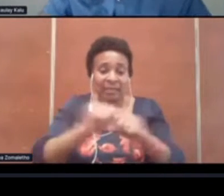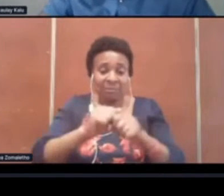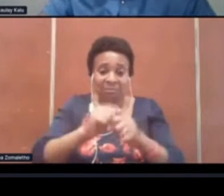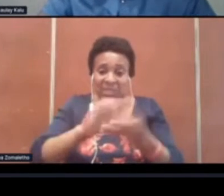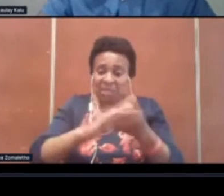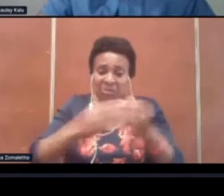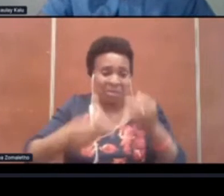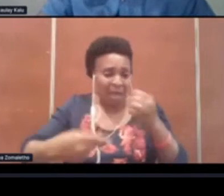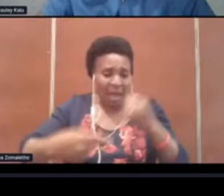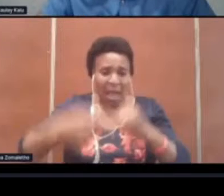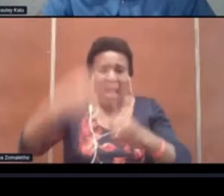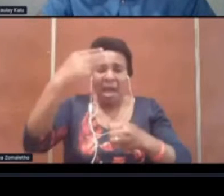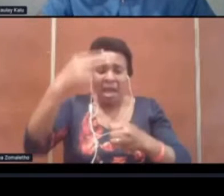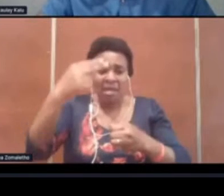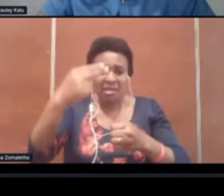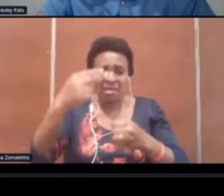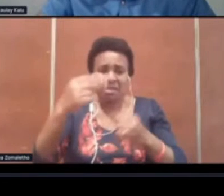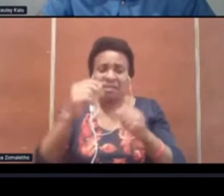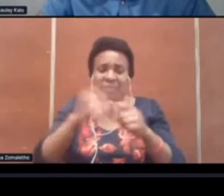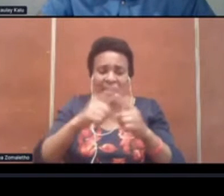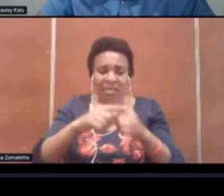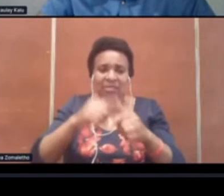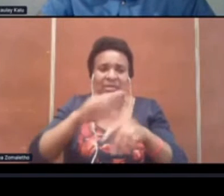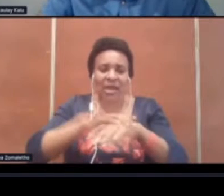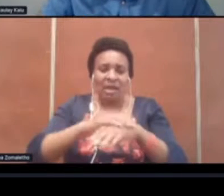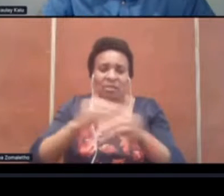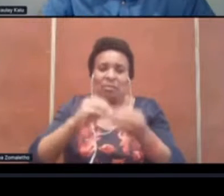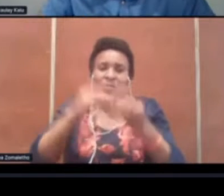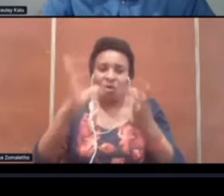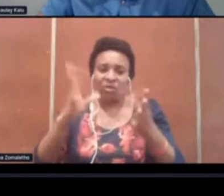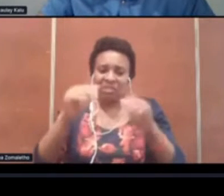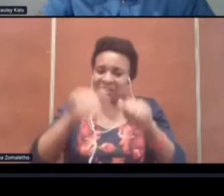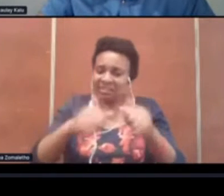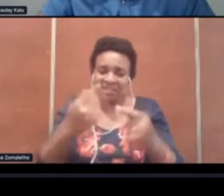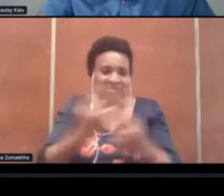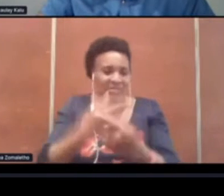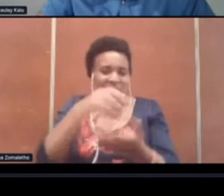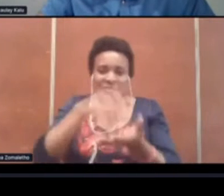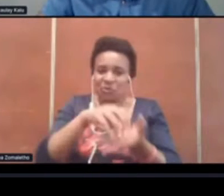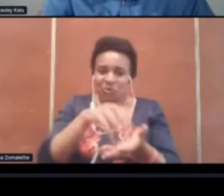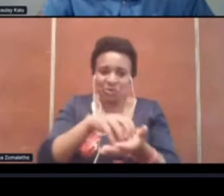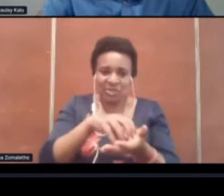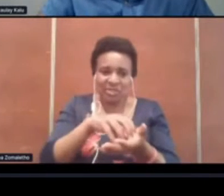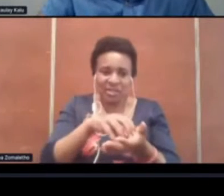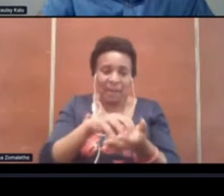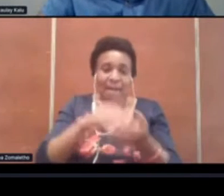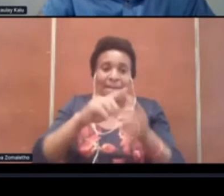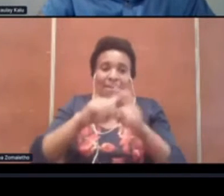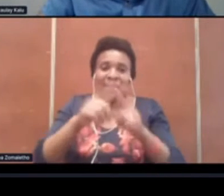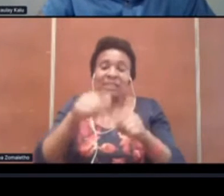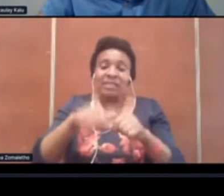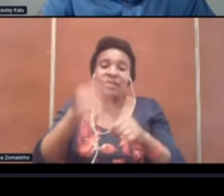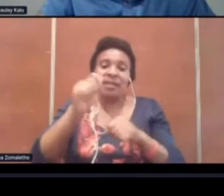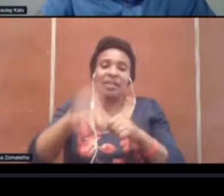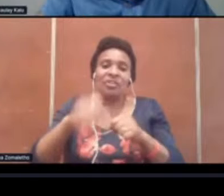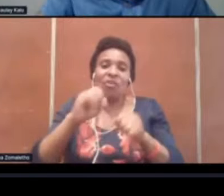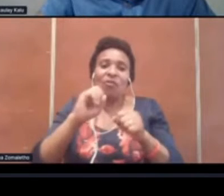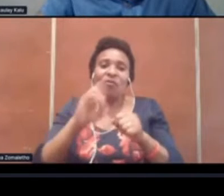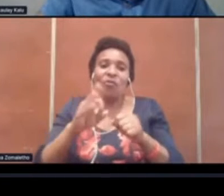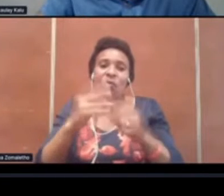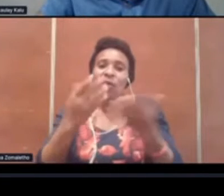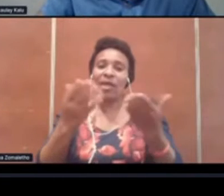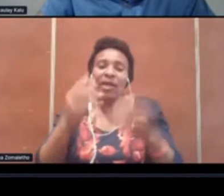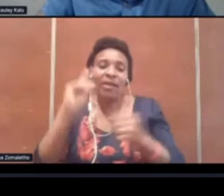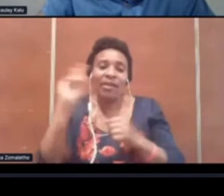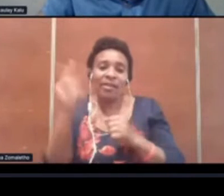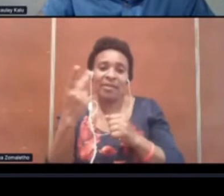rate so that they can get more. Those are the different situations. But in the case of Kenya, where you have some,